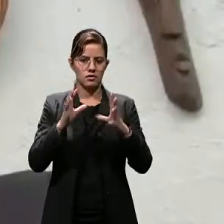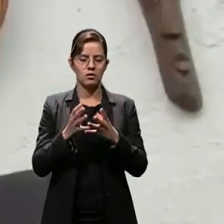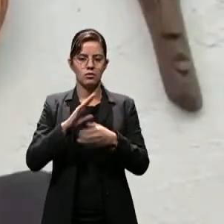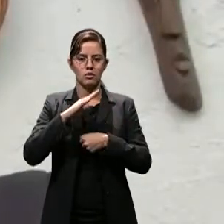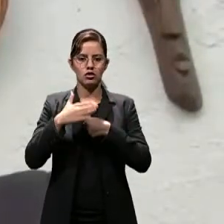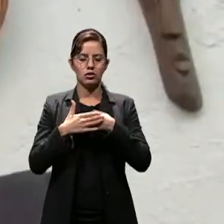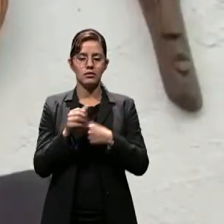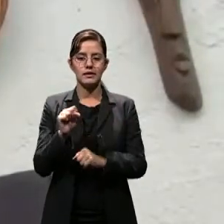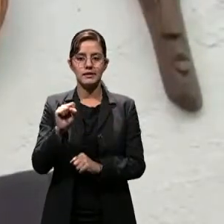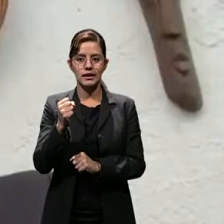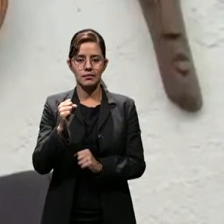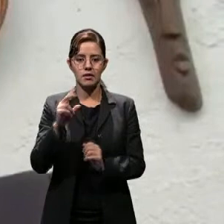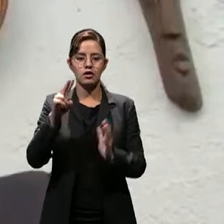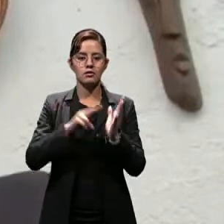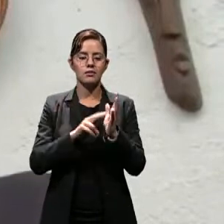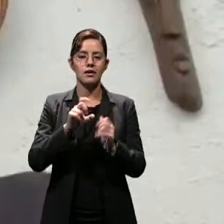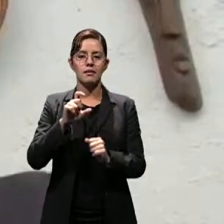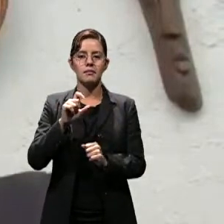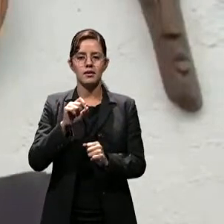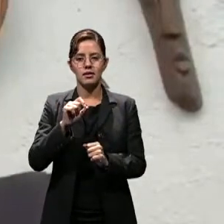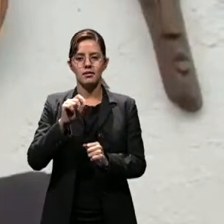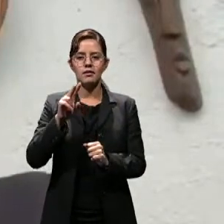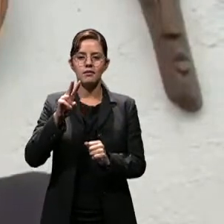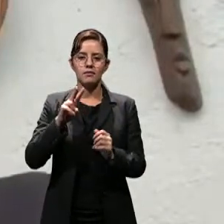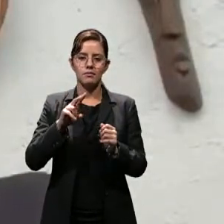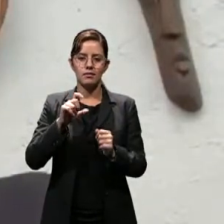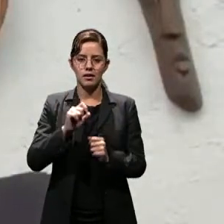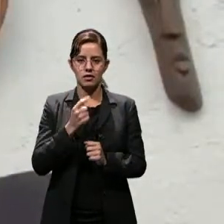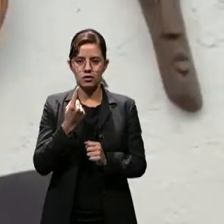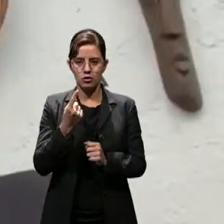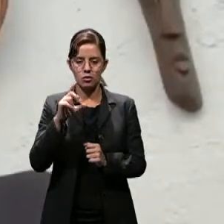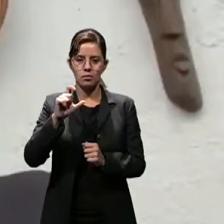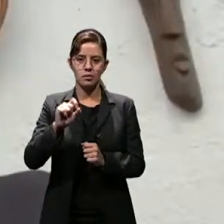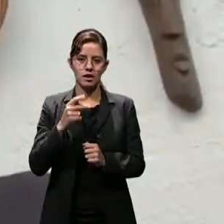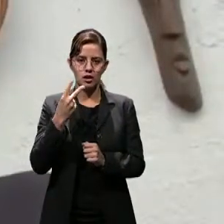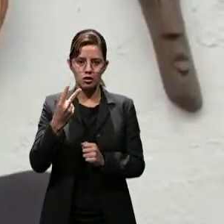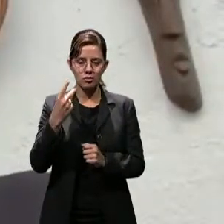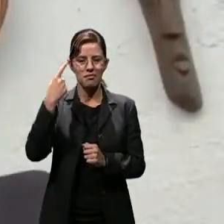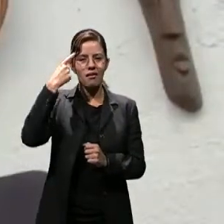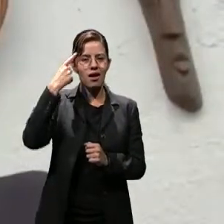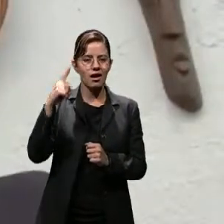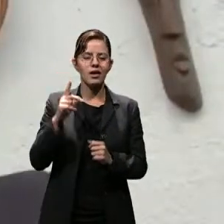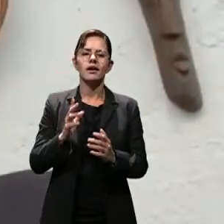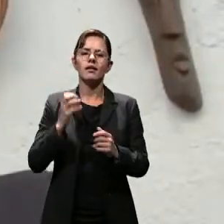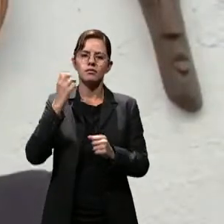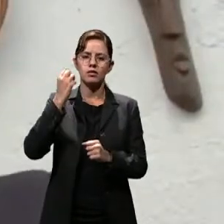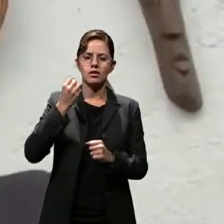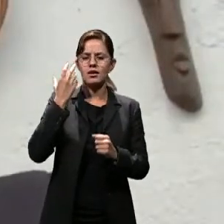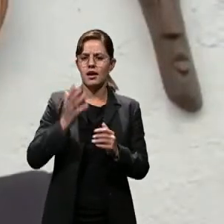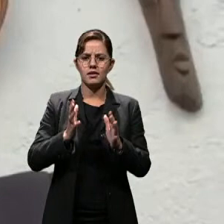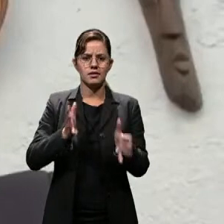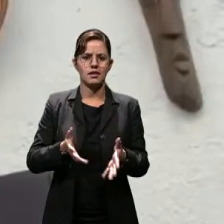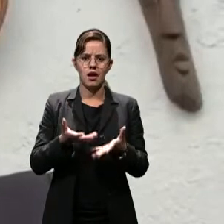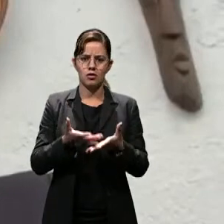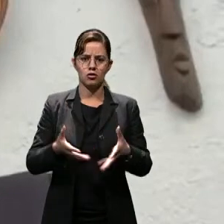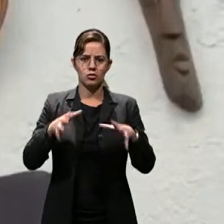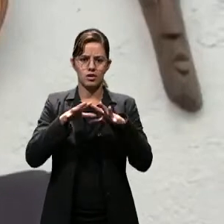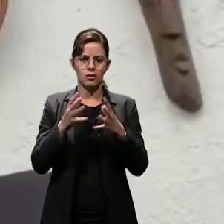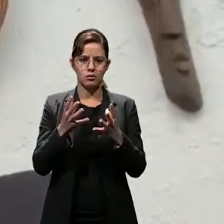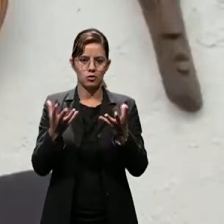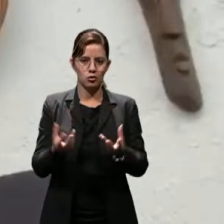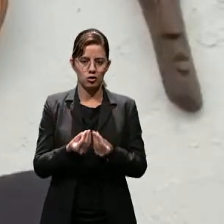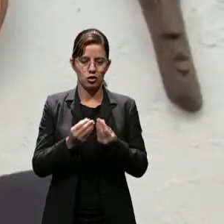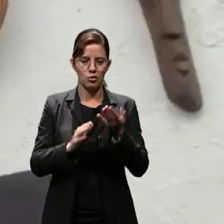on September. We'll have a global expression in 21st and 22nd of September for the global summit, so that we